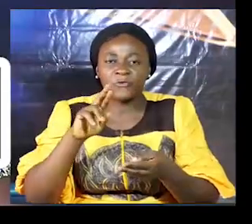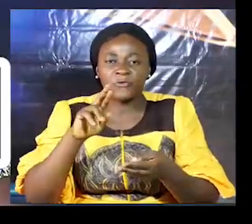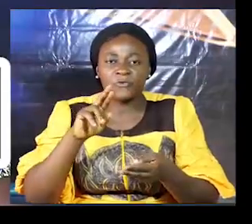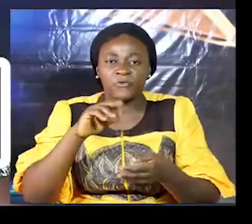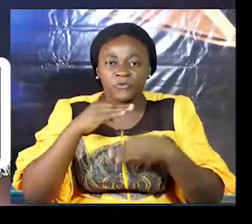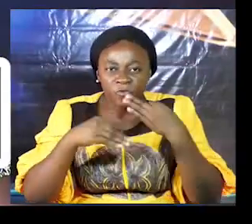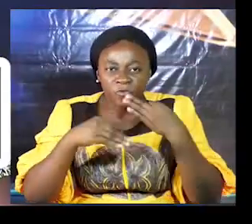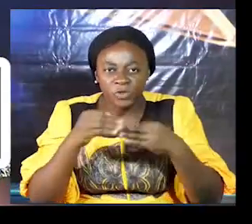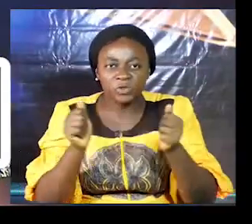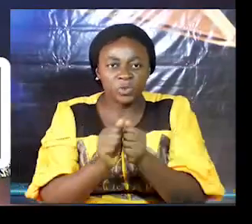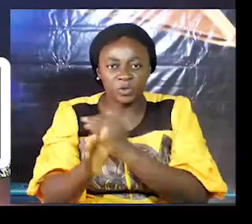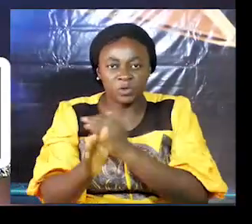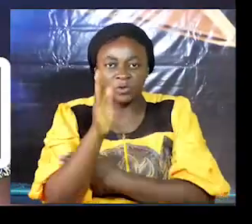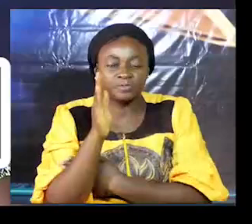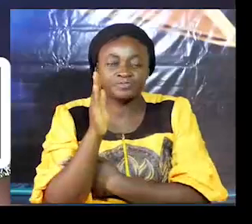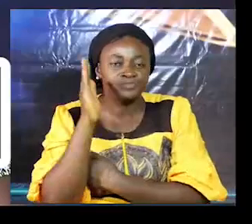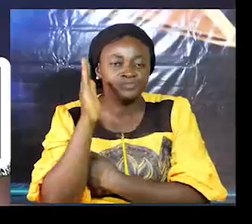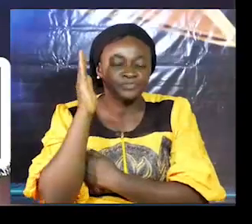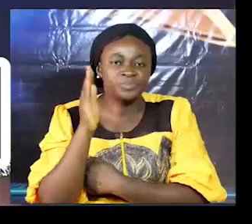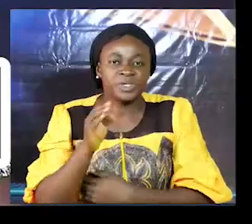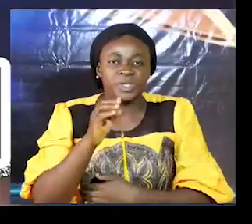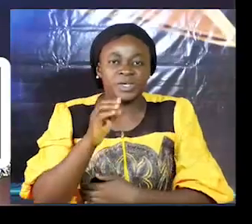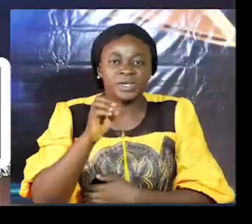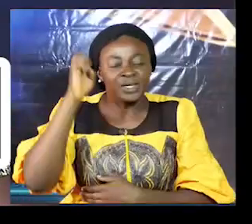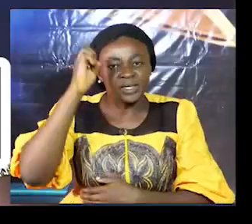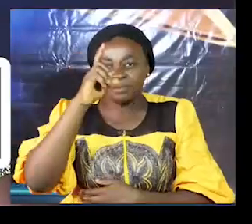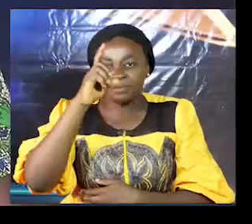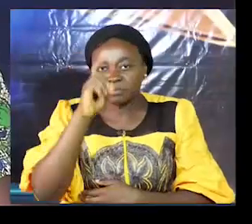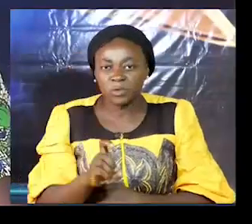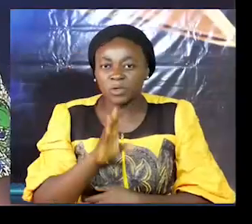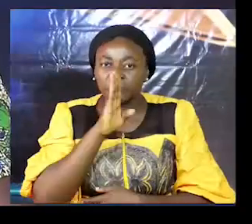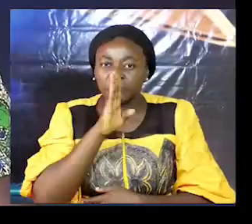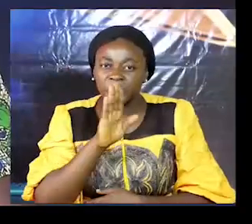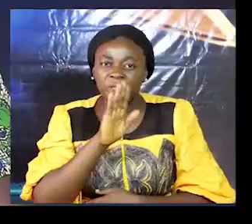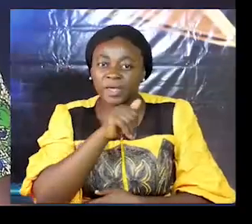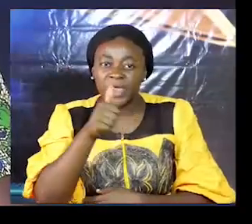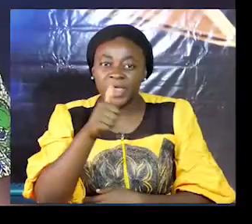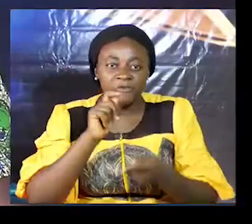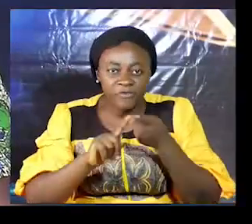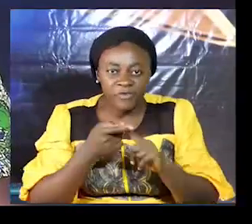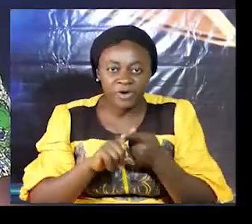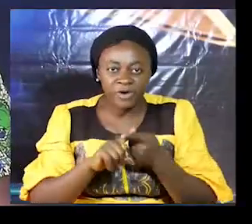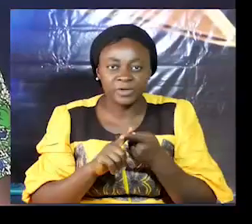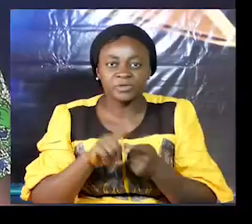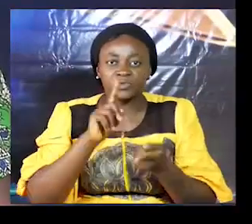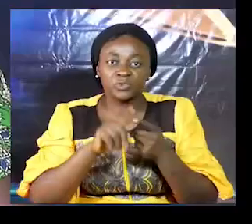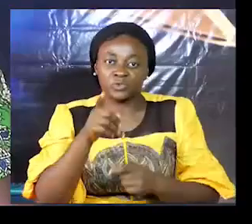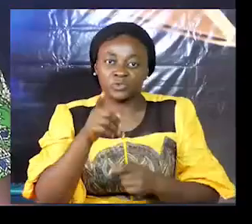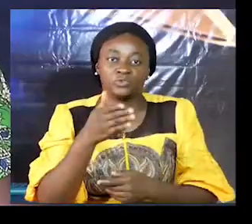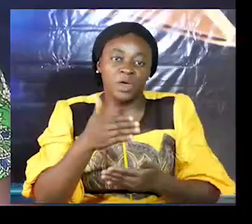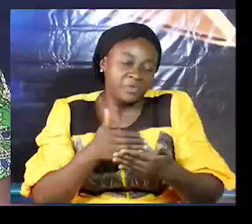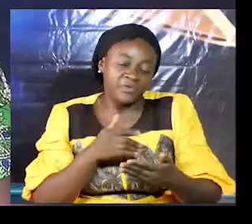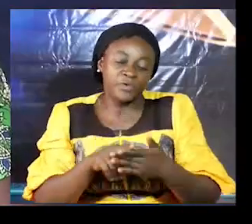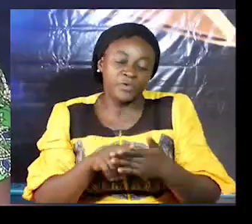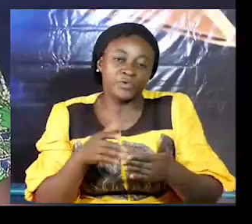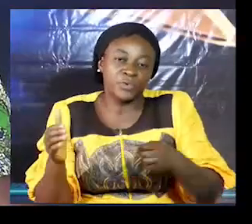so that when the time of marriage comes, it wouldn't be a struggle. You don't need to wait until when the time of marriage comes, you now started